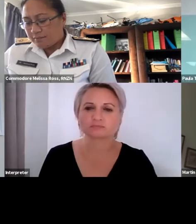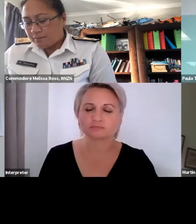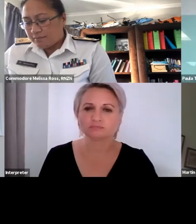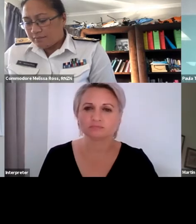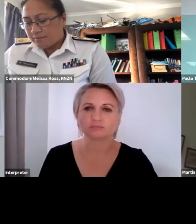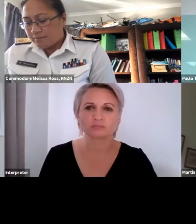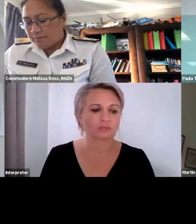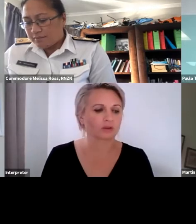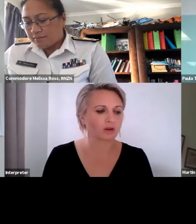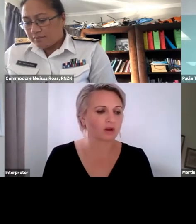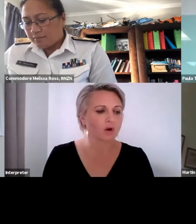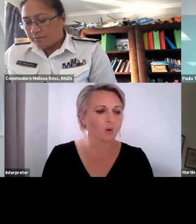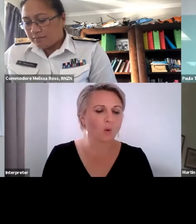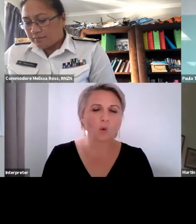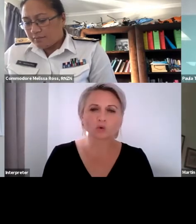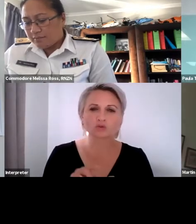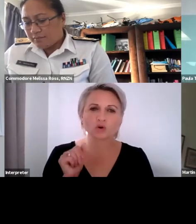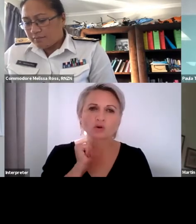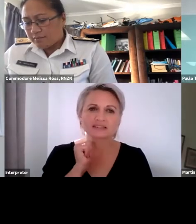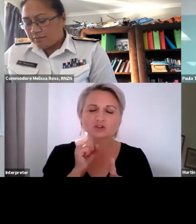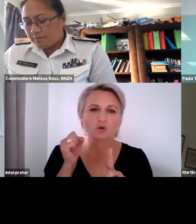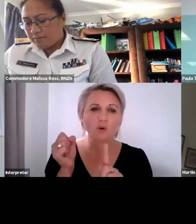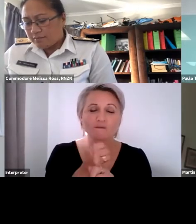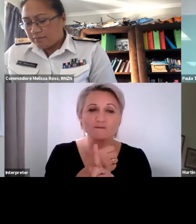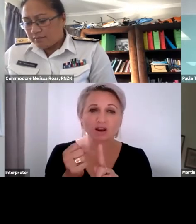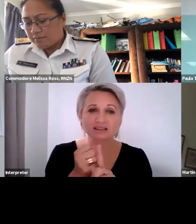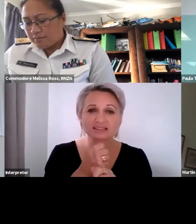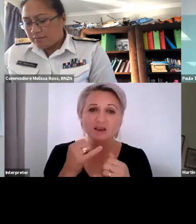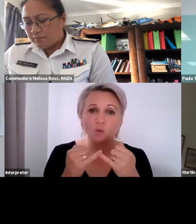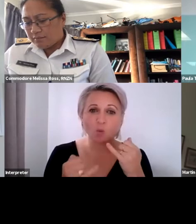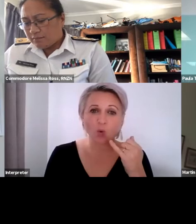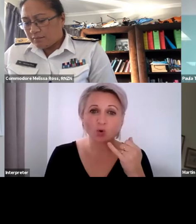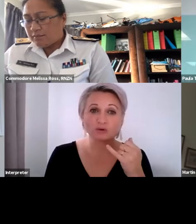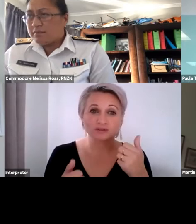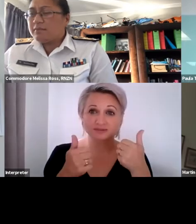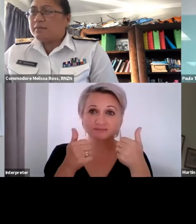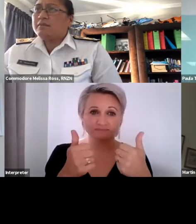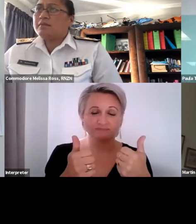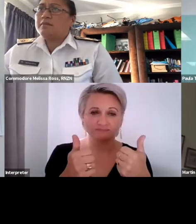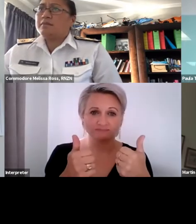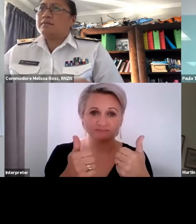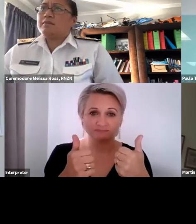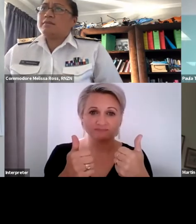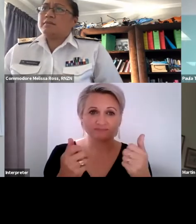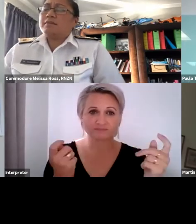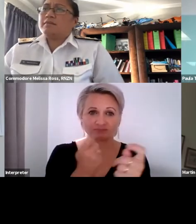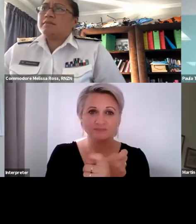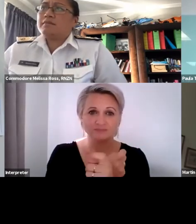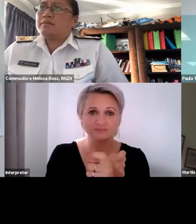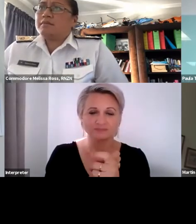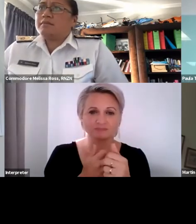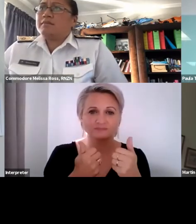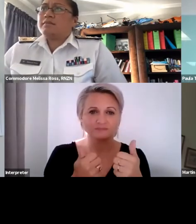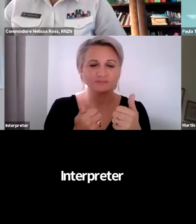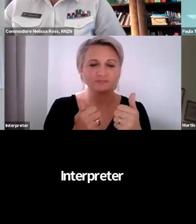violence against disabled women is extensively more prolific than the general population.